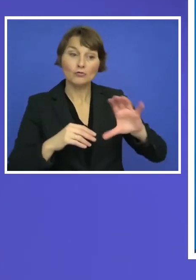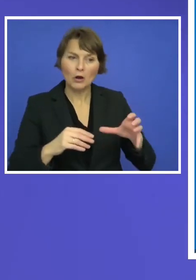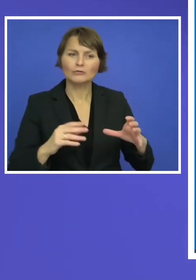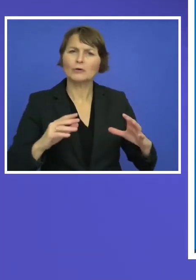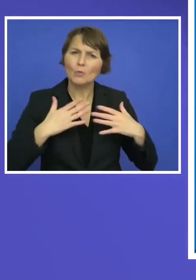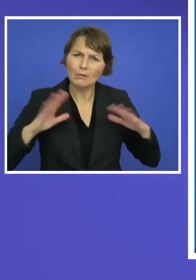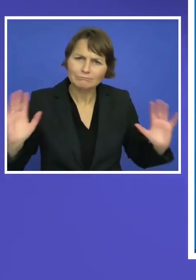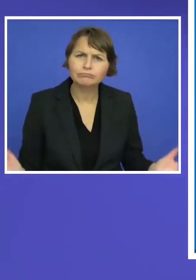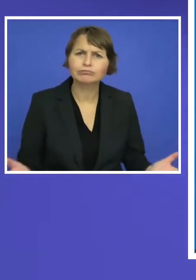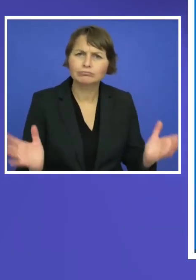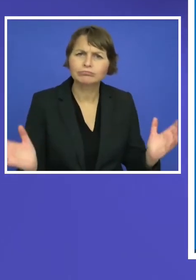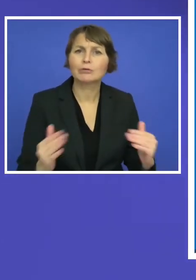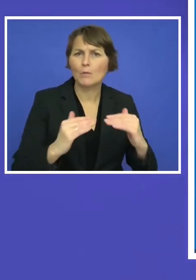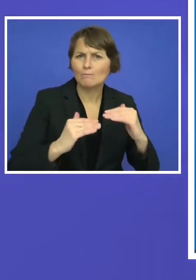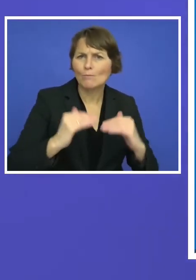women.